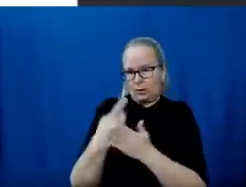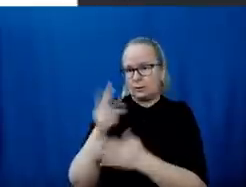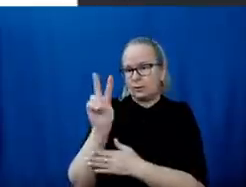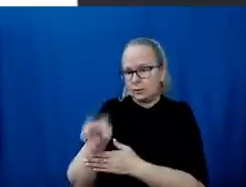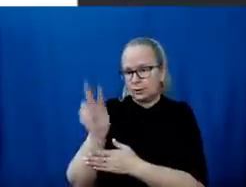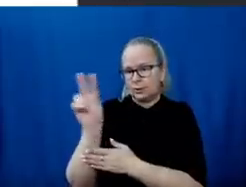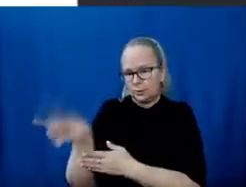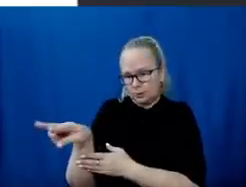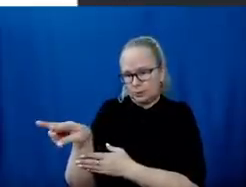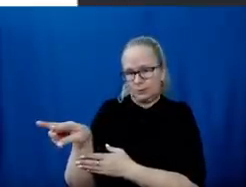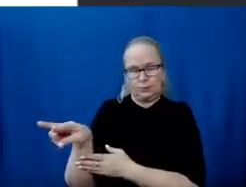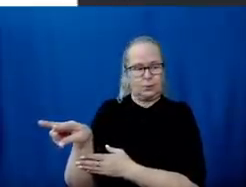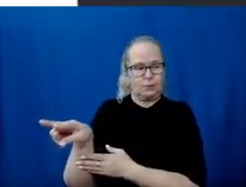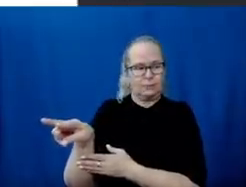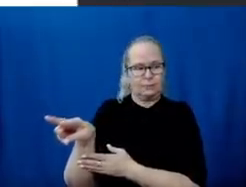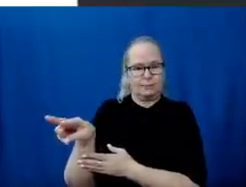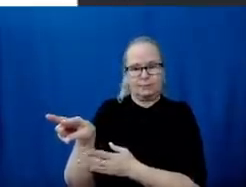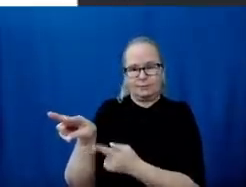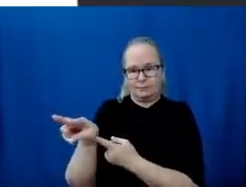24 hours. It's 22